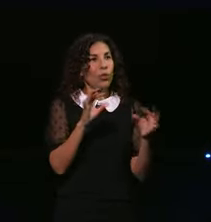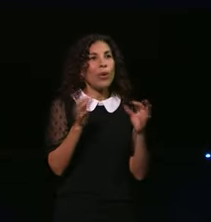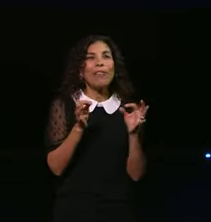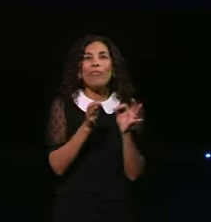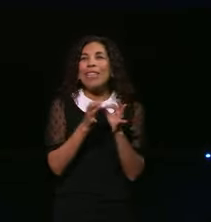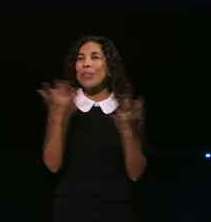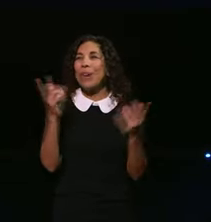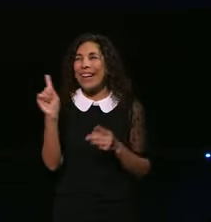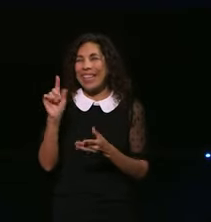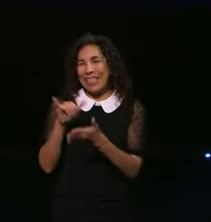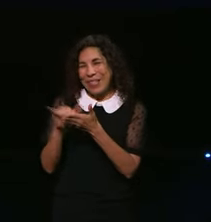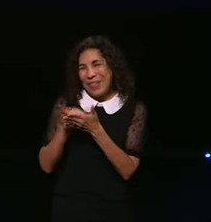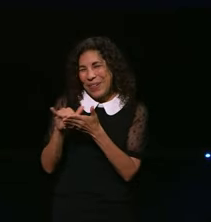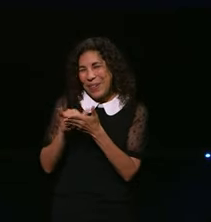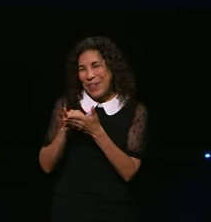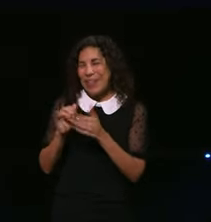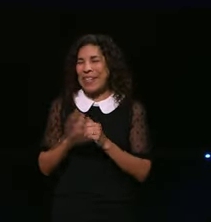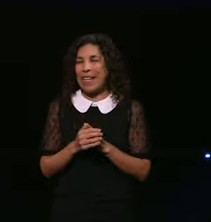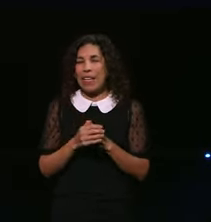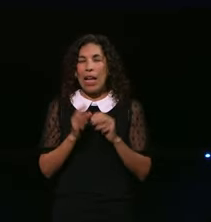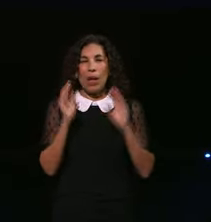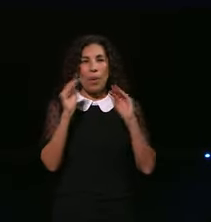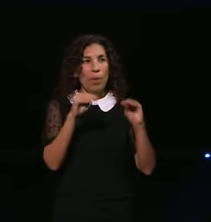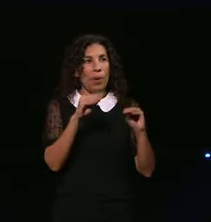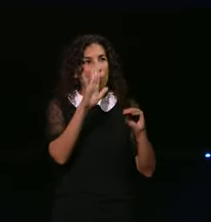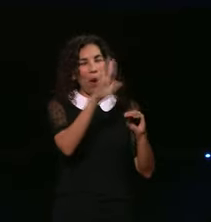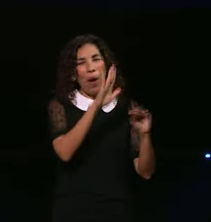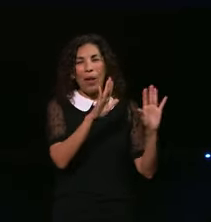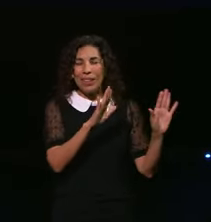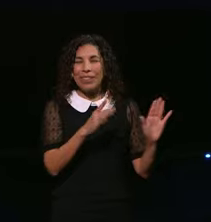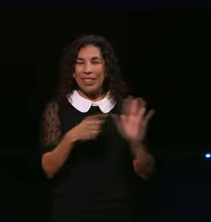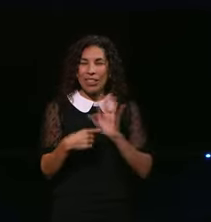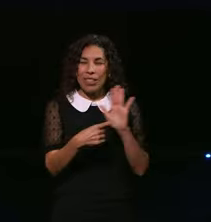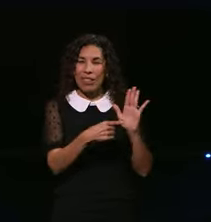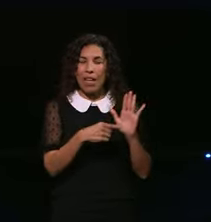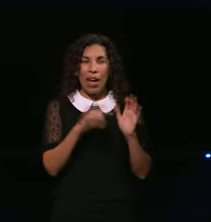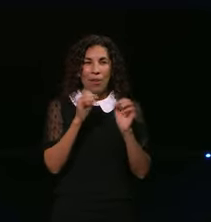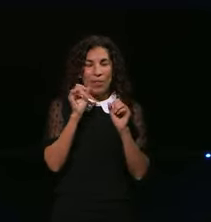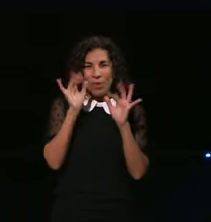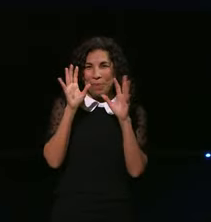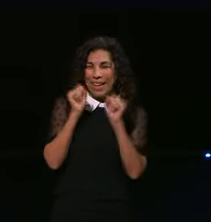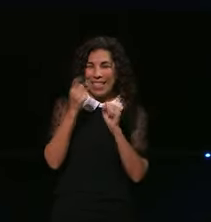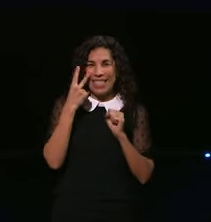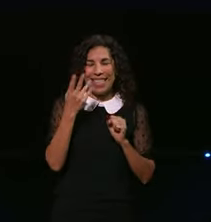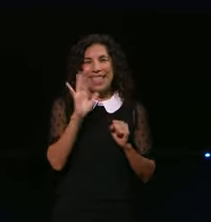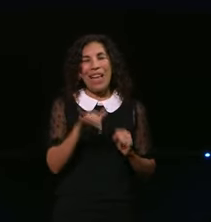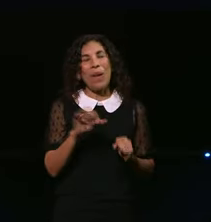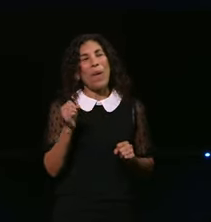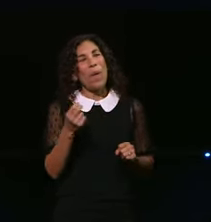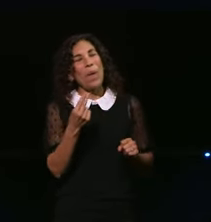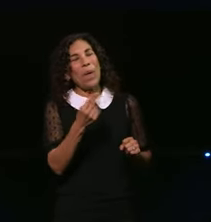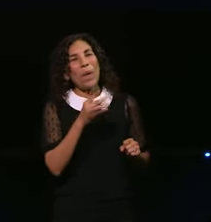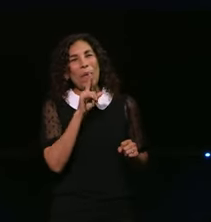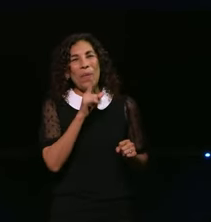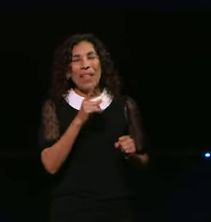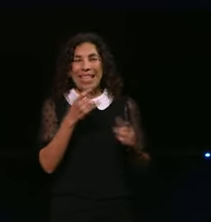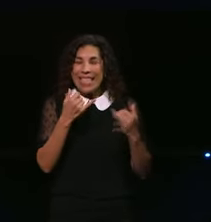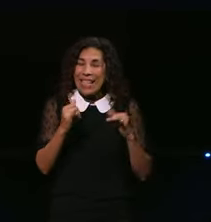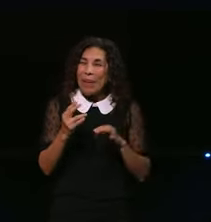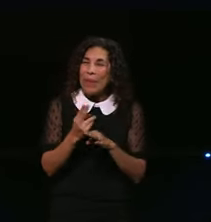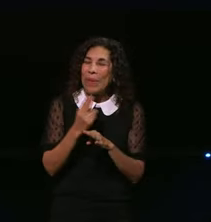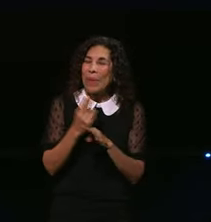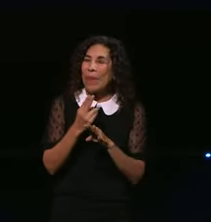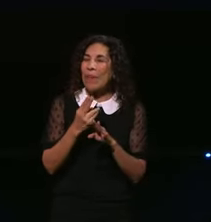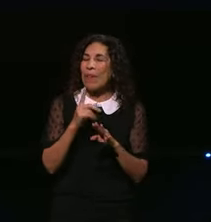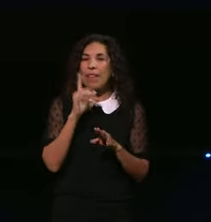York, I put them on the block for that. So I was surprised to see that. And I was like, oh, that's still used, and I